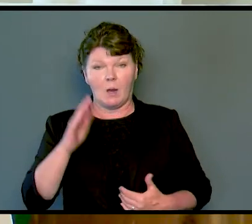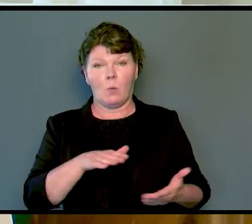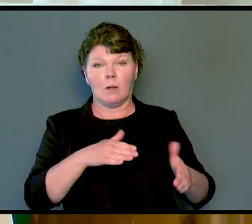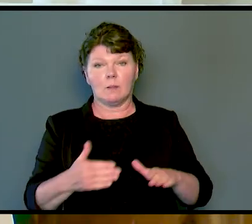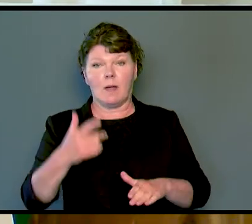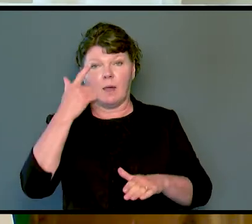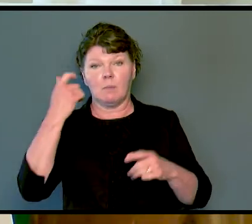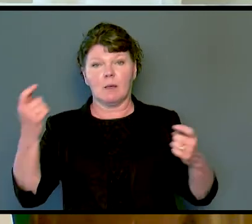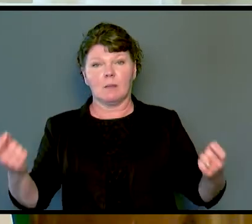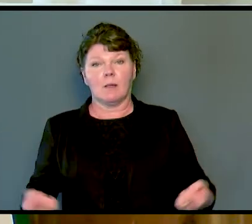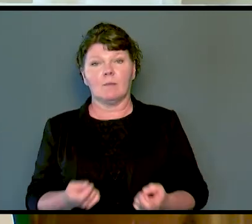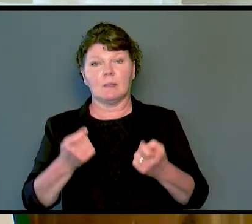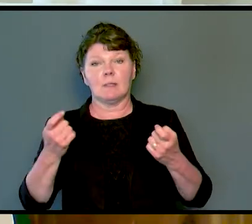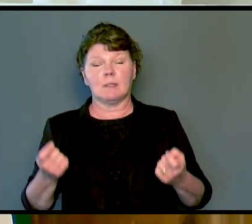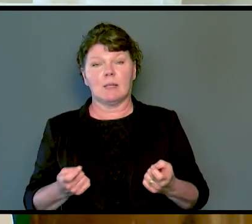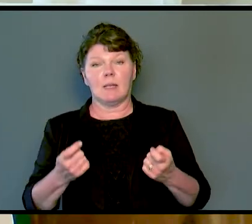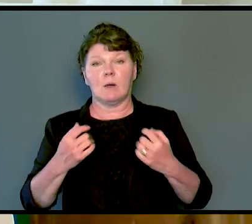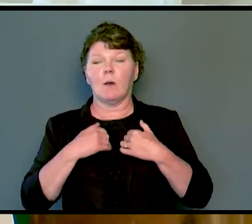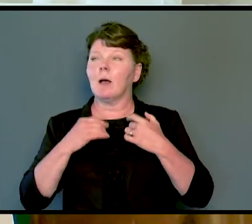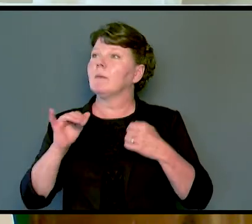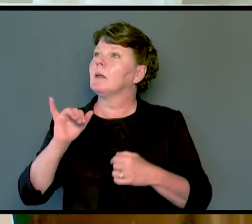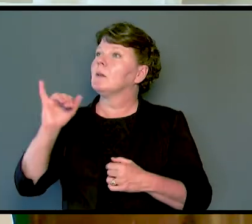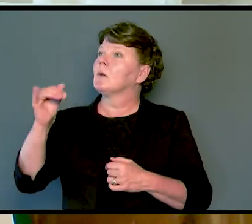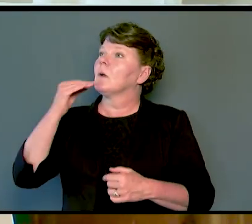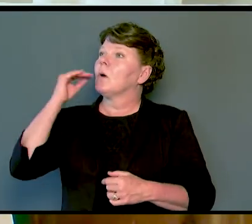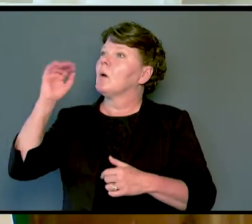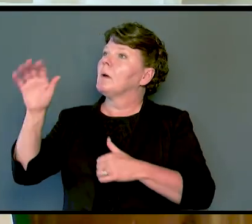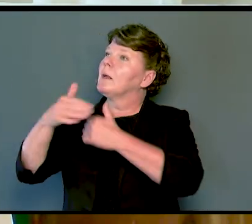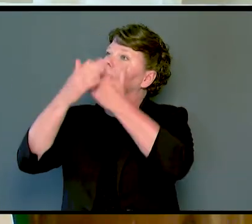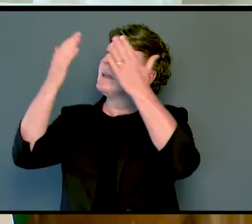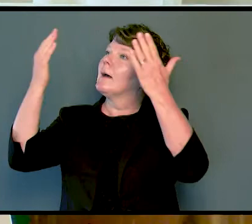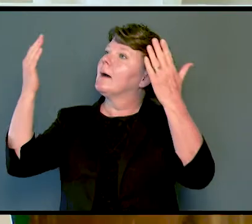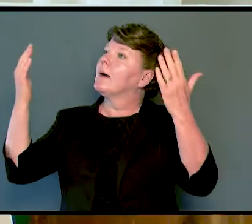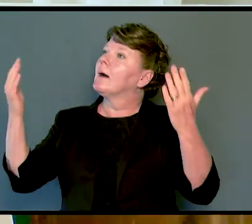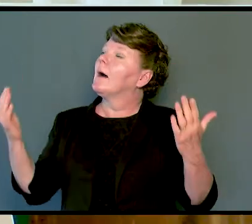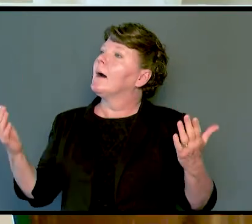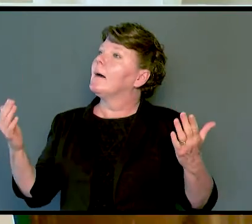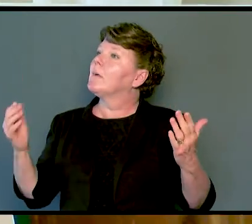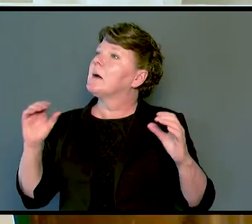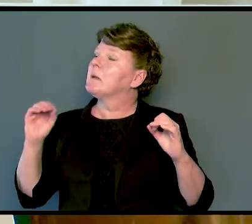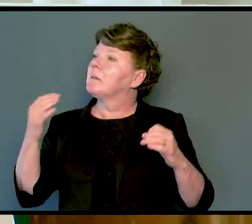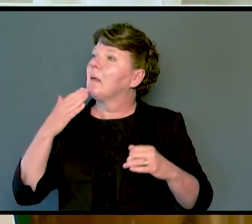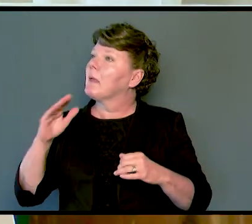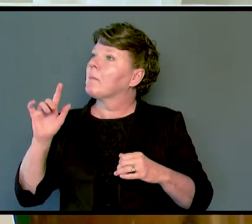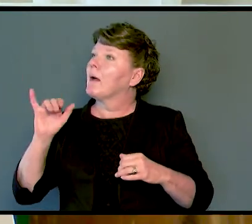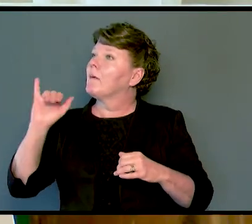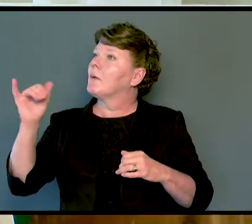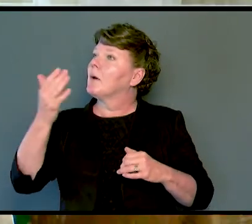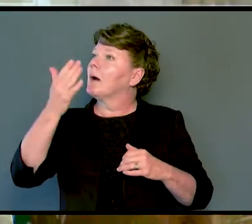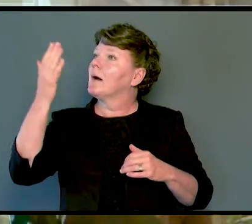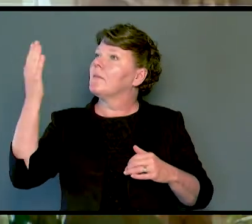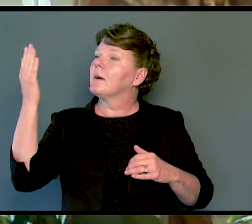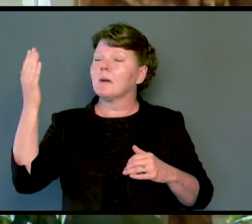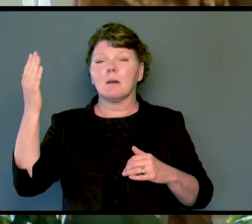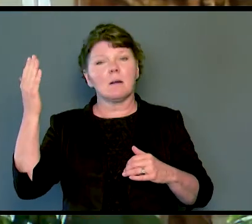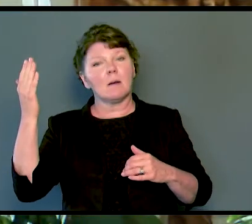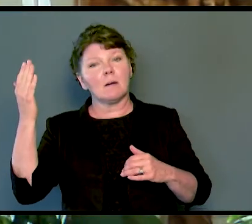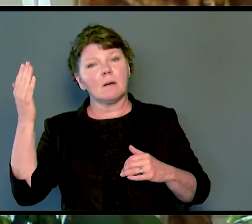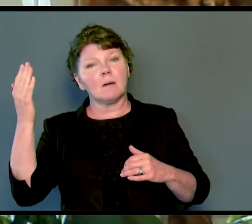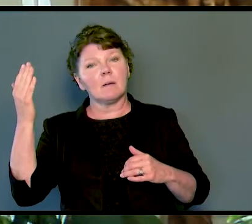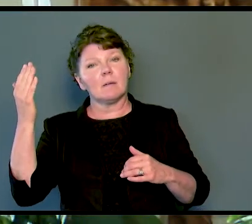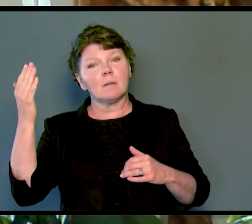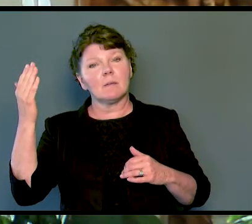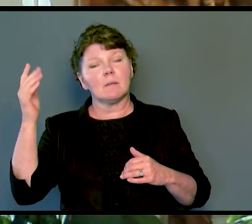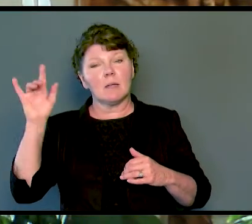will die because of sin, we have an eternal home in heaven in which there will be nothing bad forever. In speaking